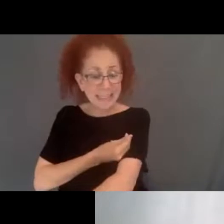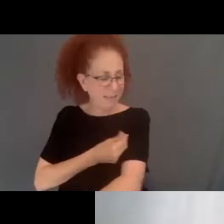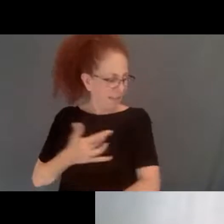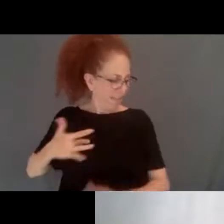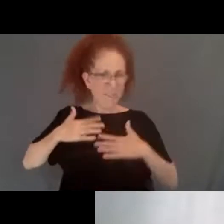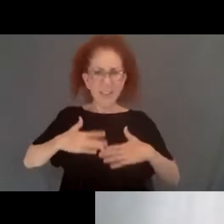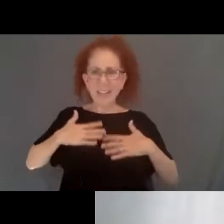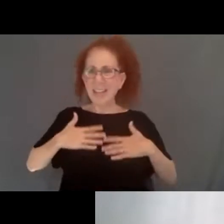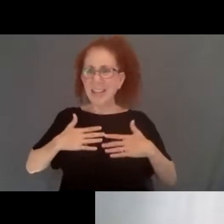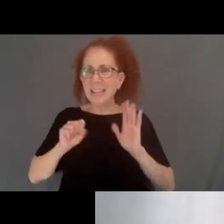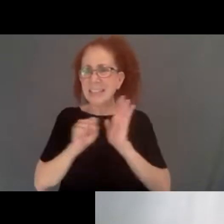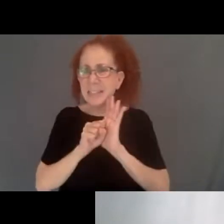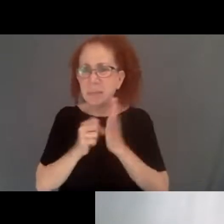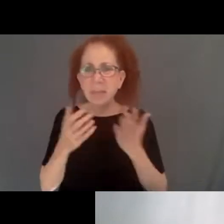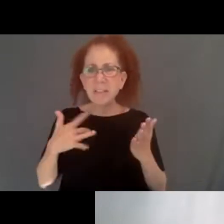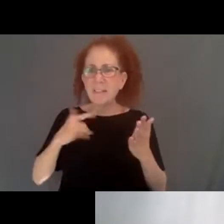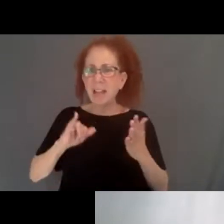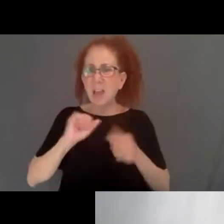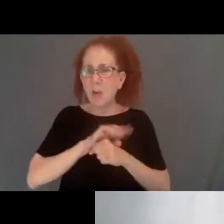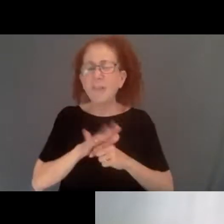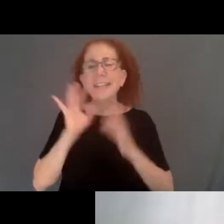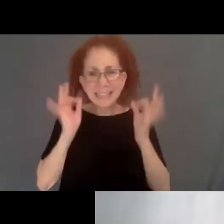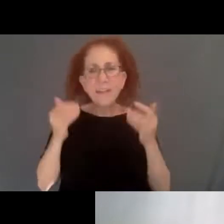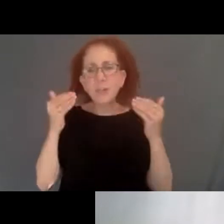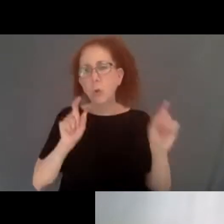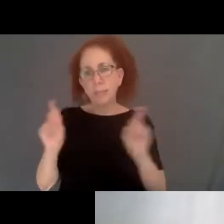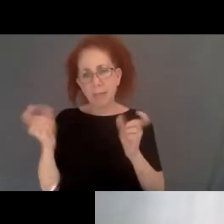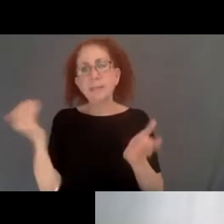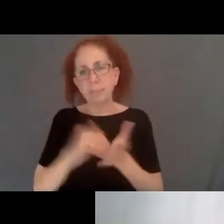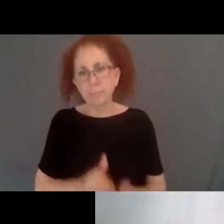symptoms, any of the symptoms of COVID, you should definitely go get tested.